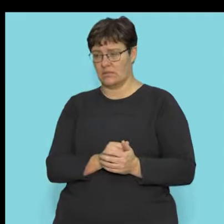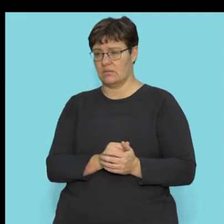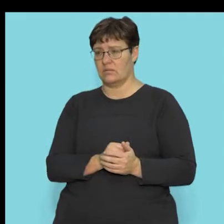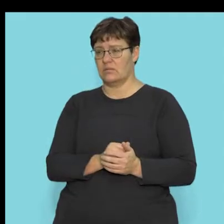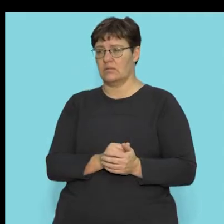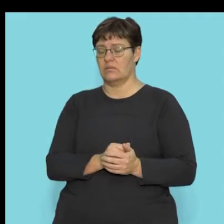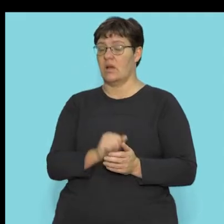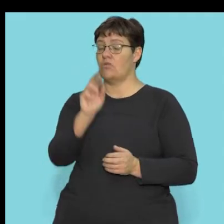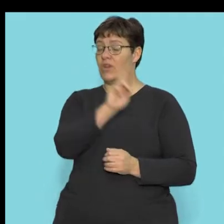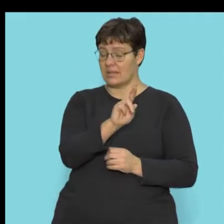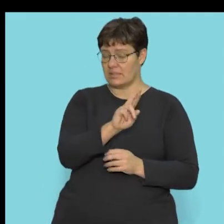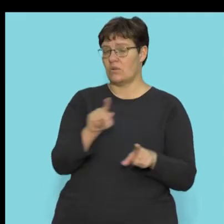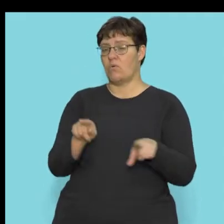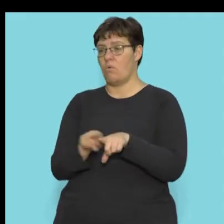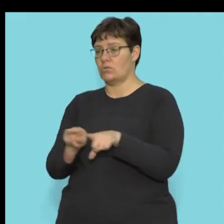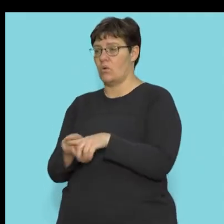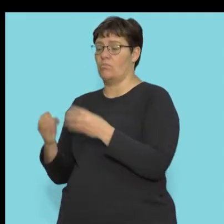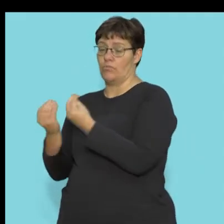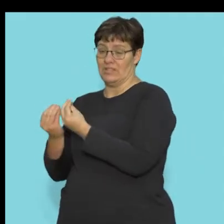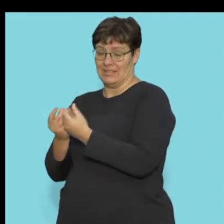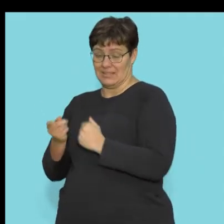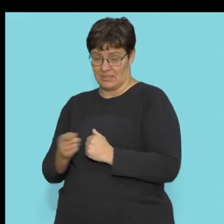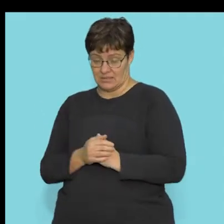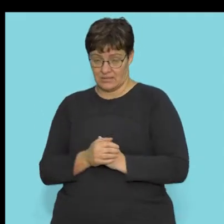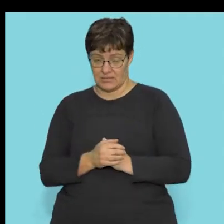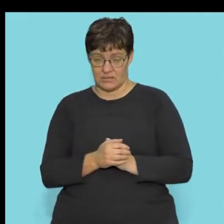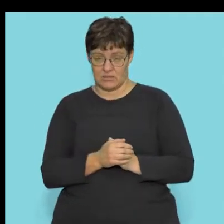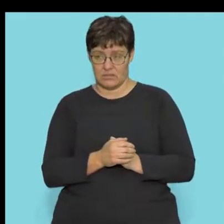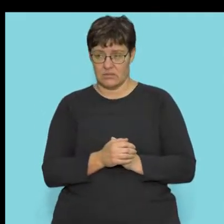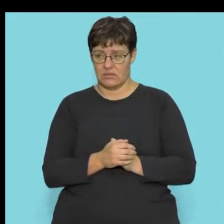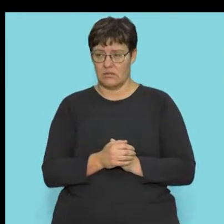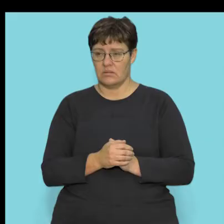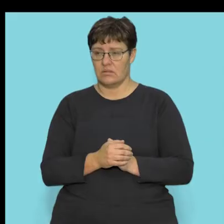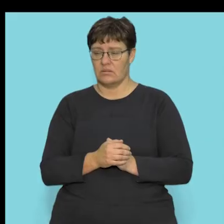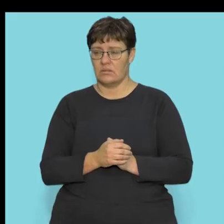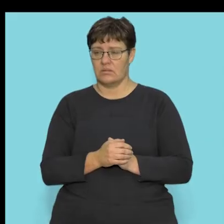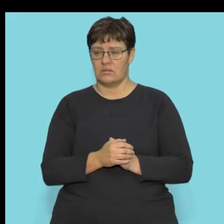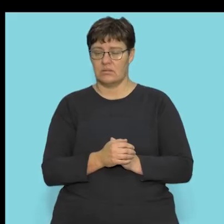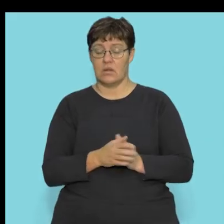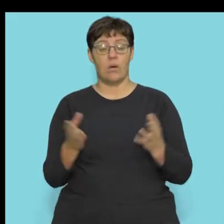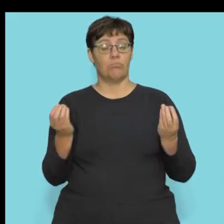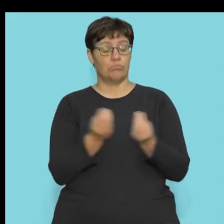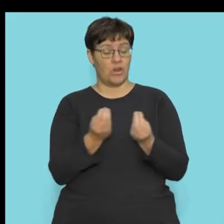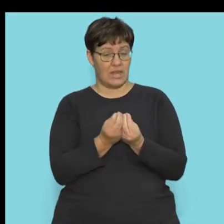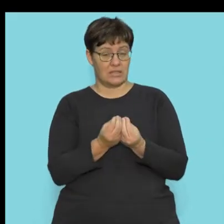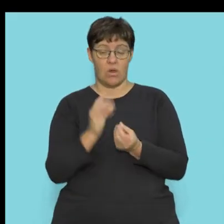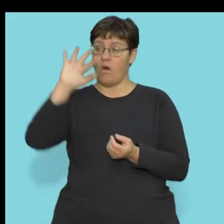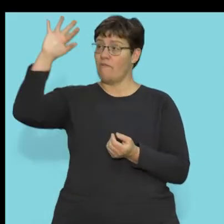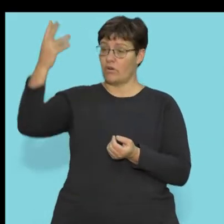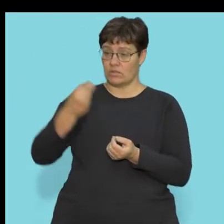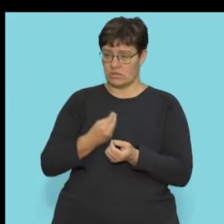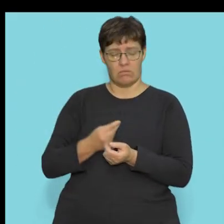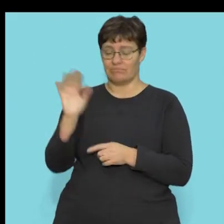the reactants and the products. And so guys, we know that one of the products of